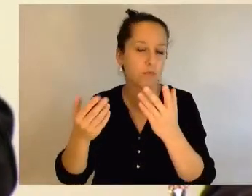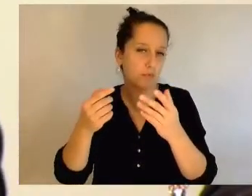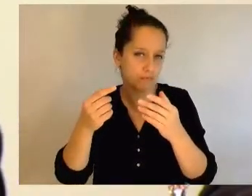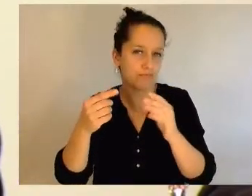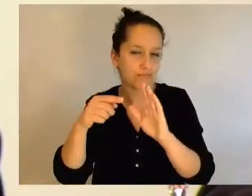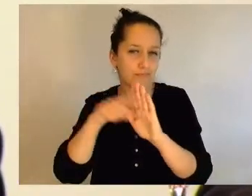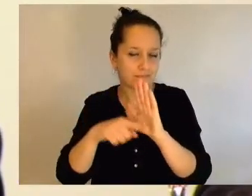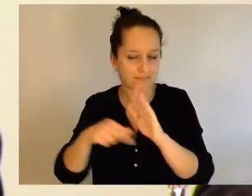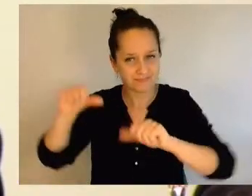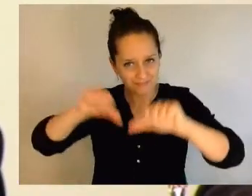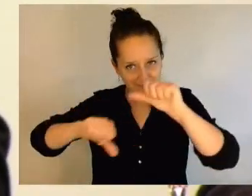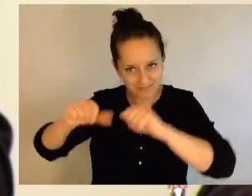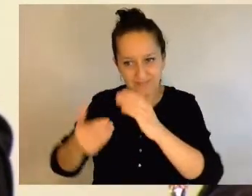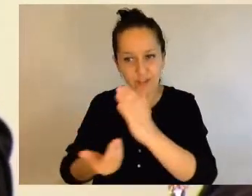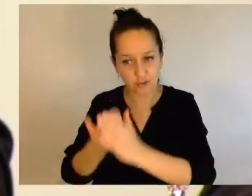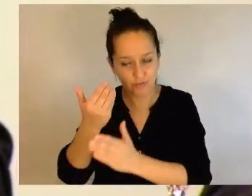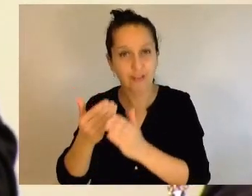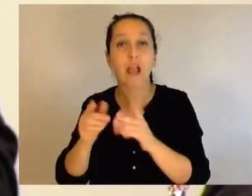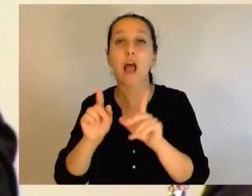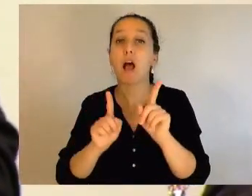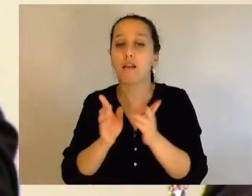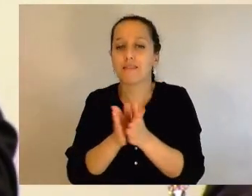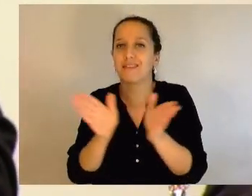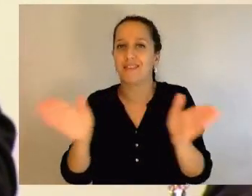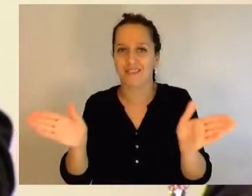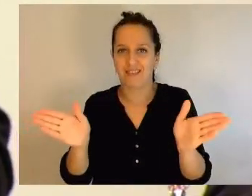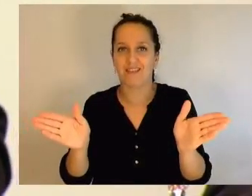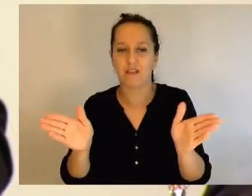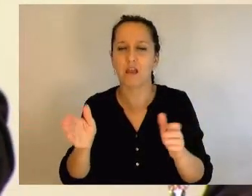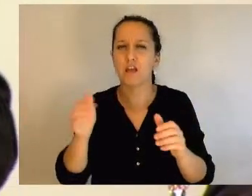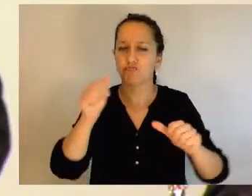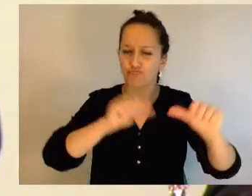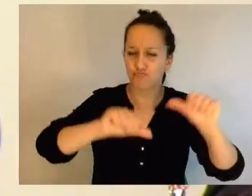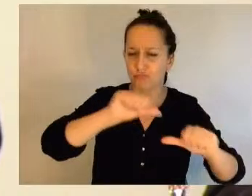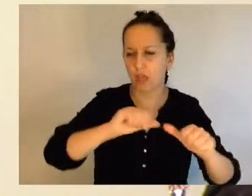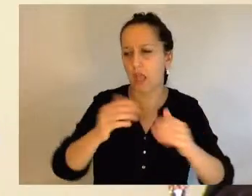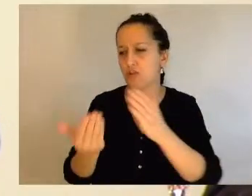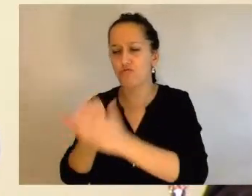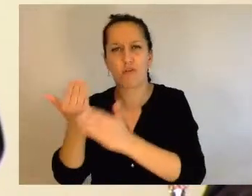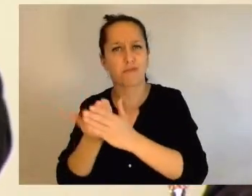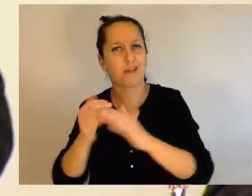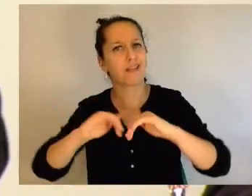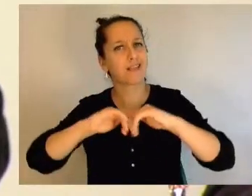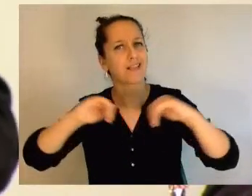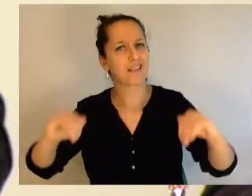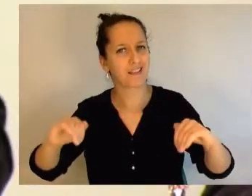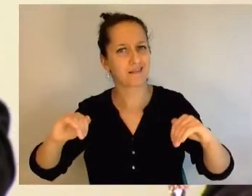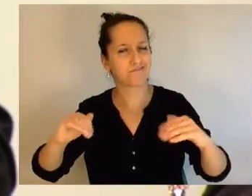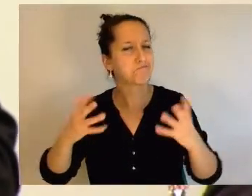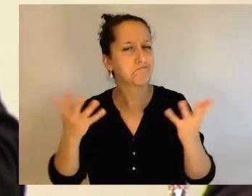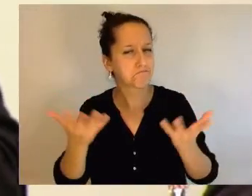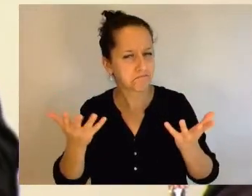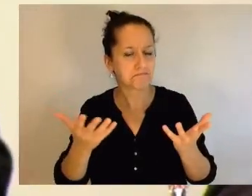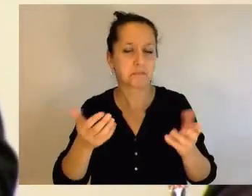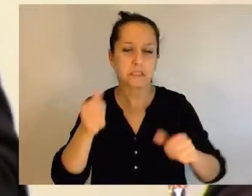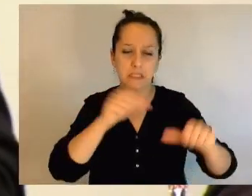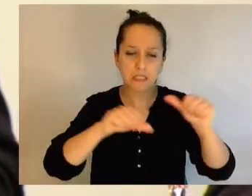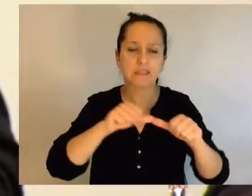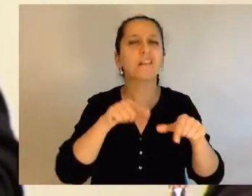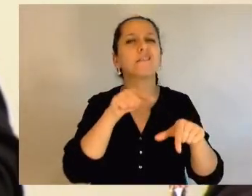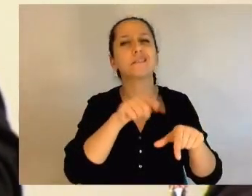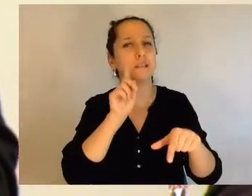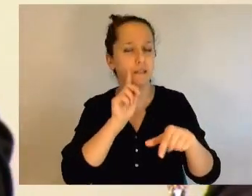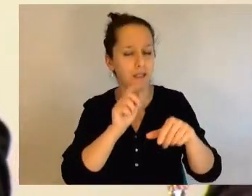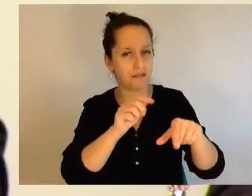of actors: those who do science and who do innovation. Those who do